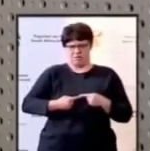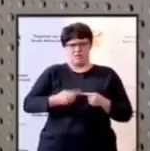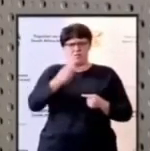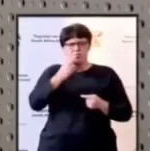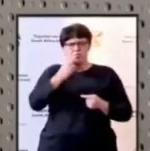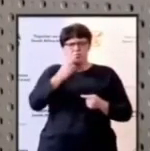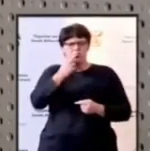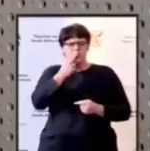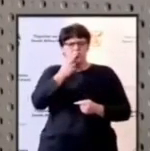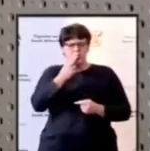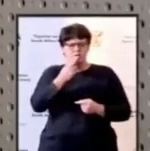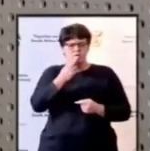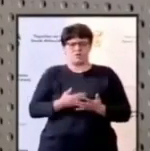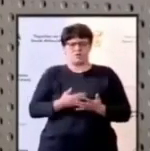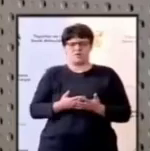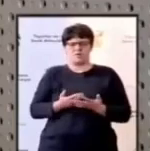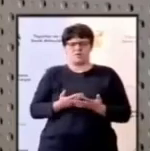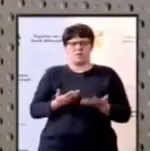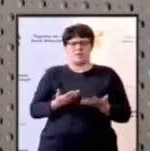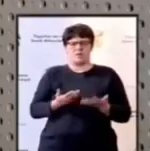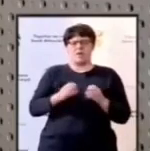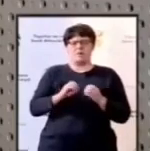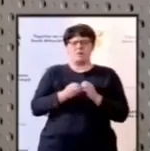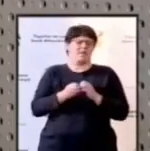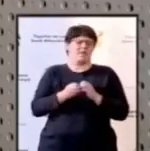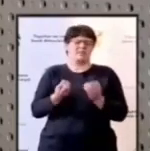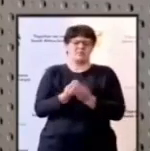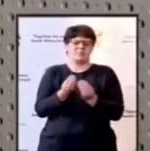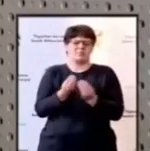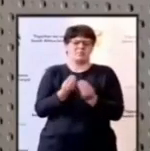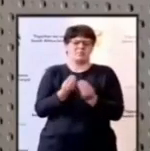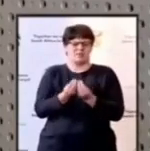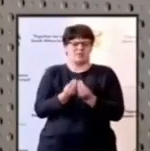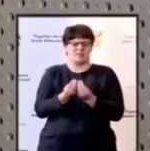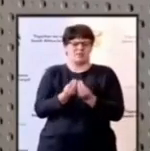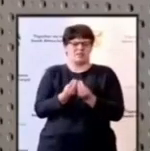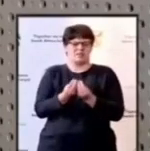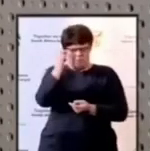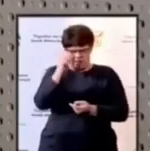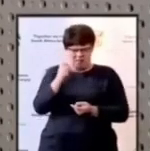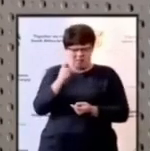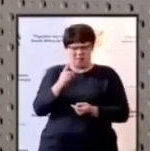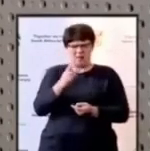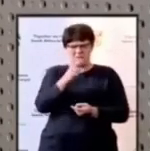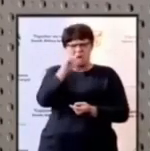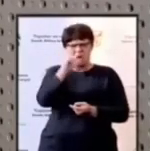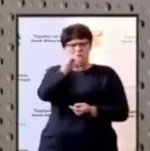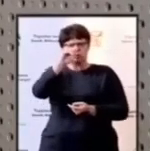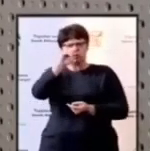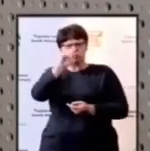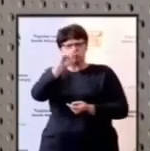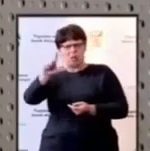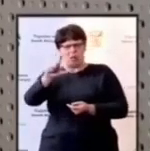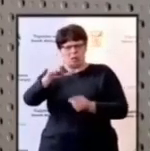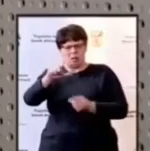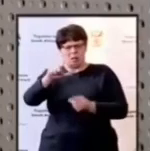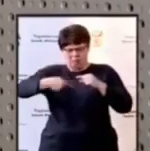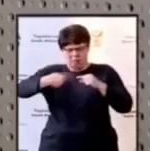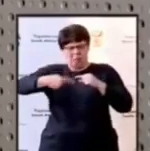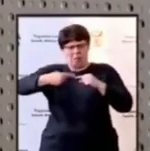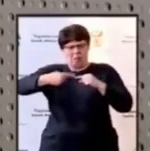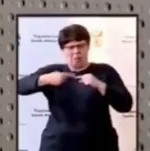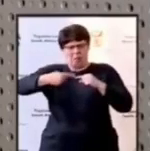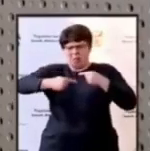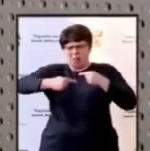Tobacco and make a, I guess I don't know what to call it, like a zone in Bosnia.